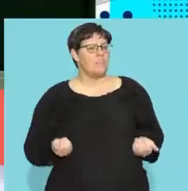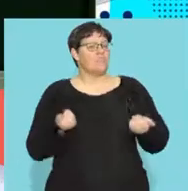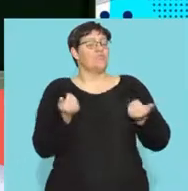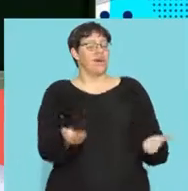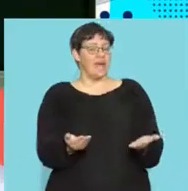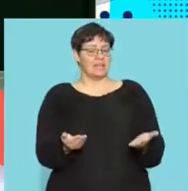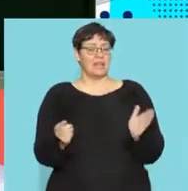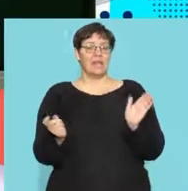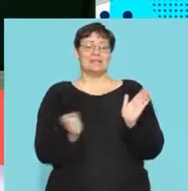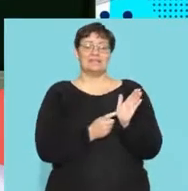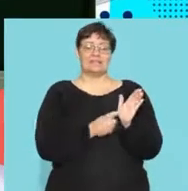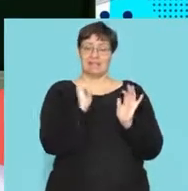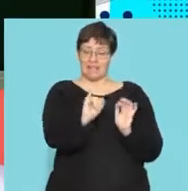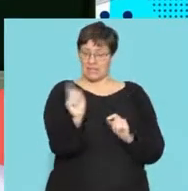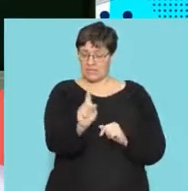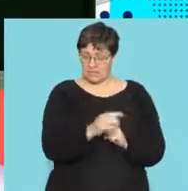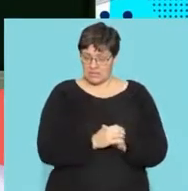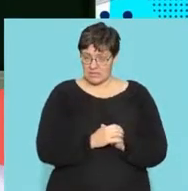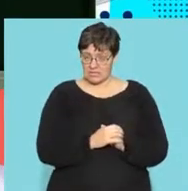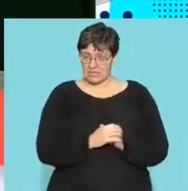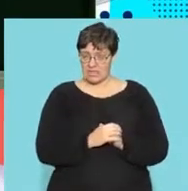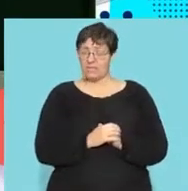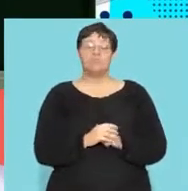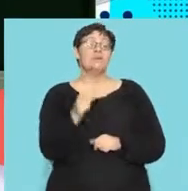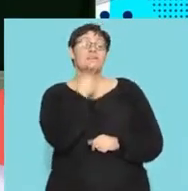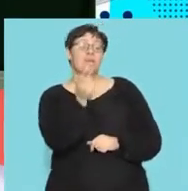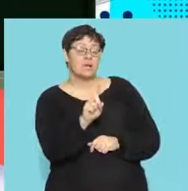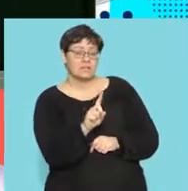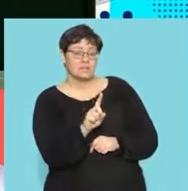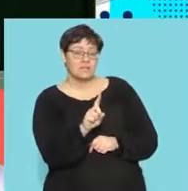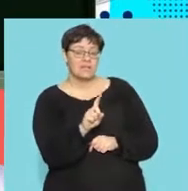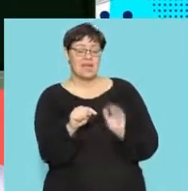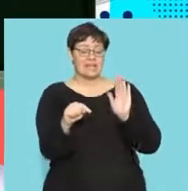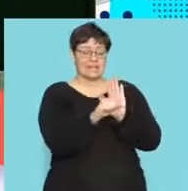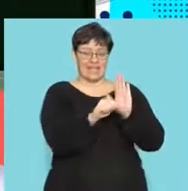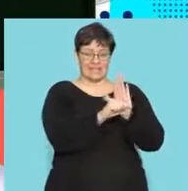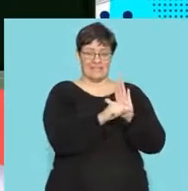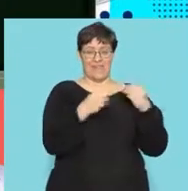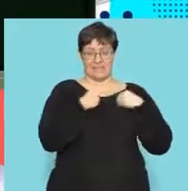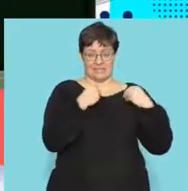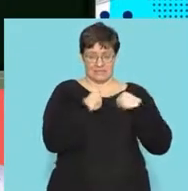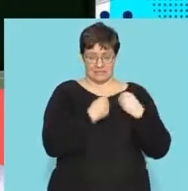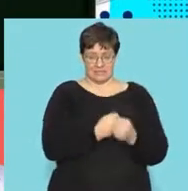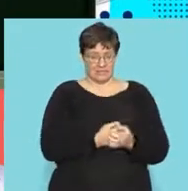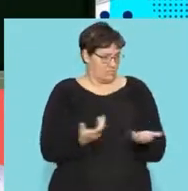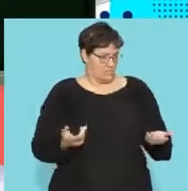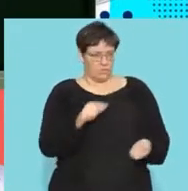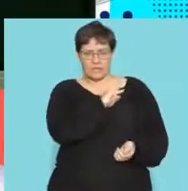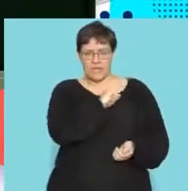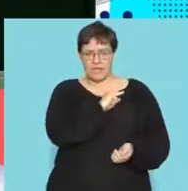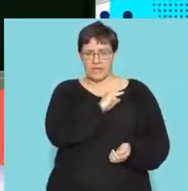debts? Provision for bad debts is what we refer to as a negative asset. Why?